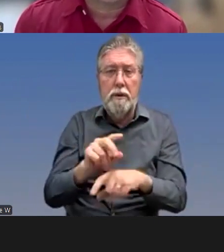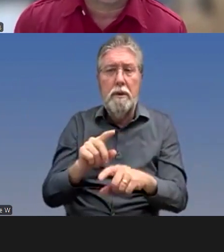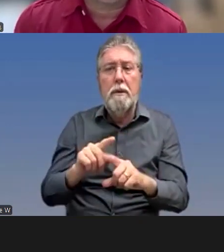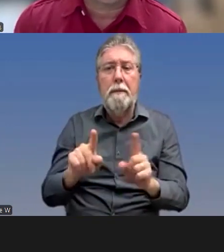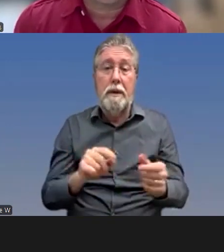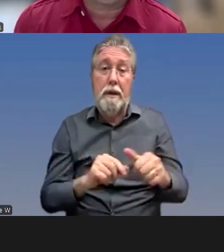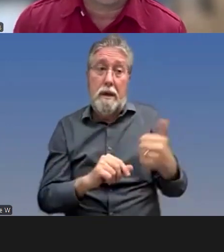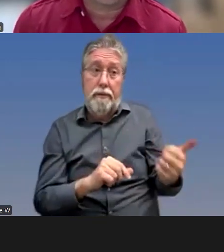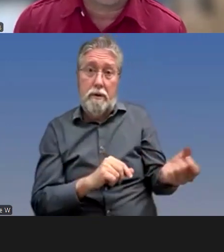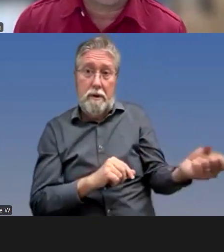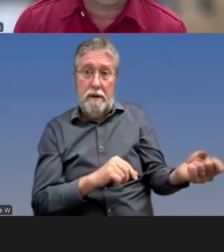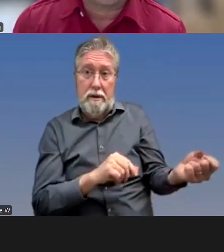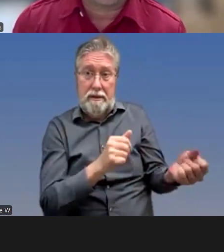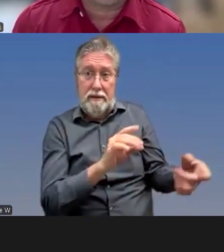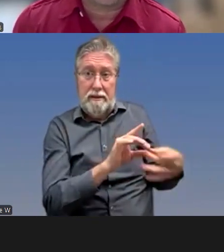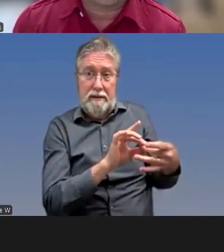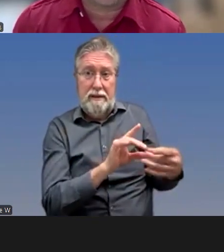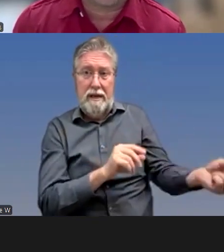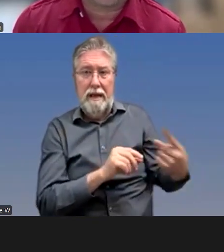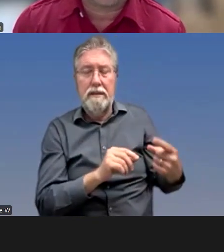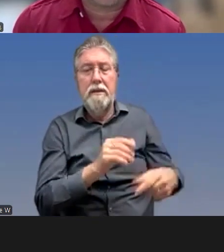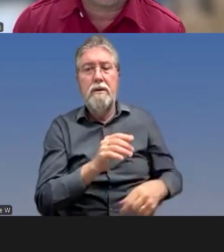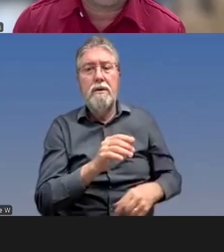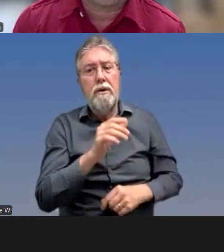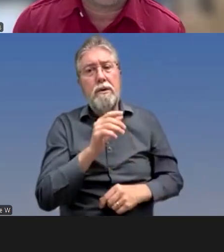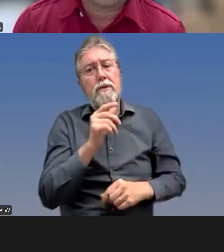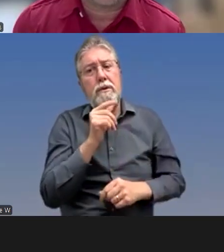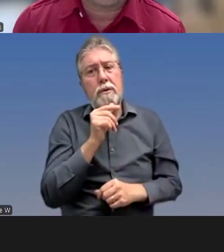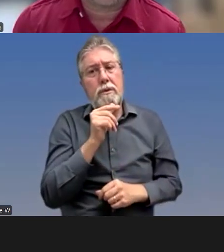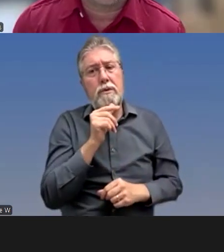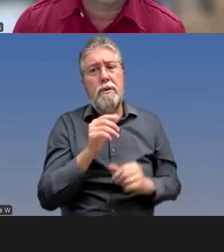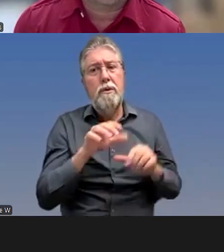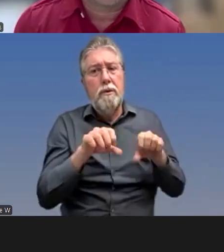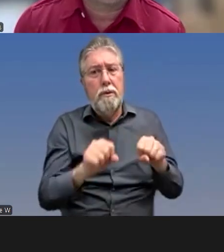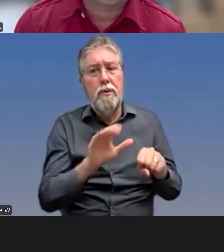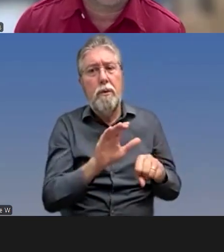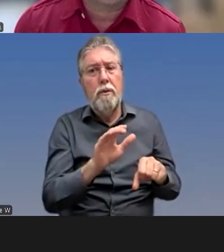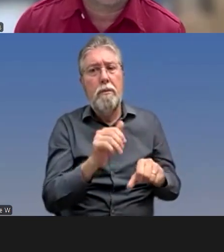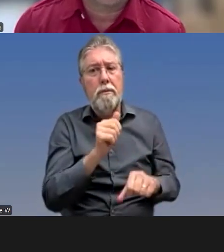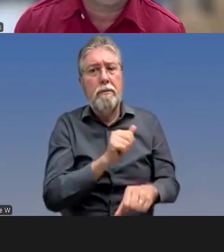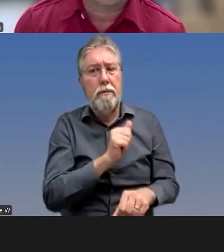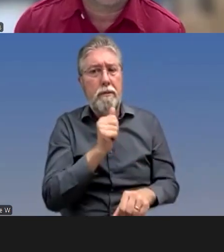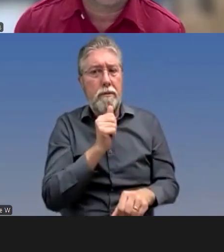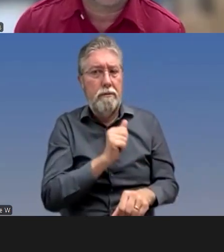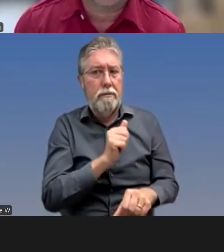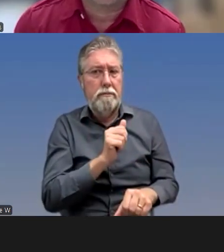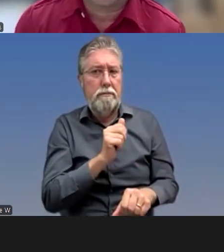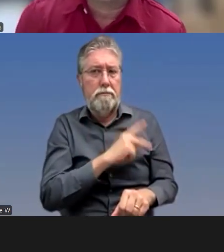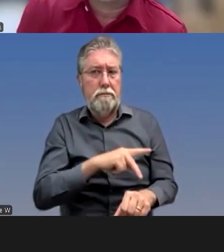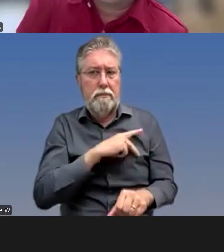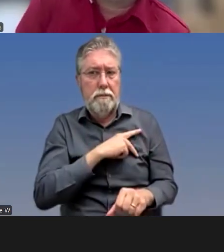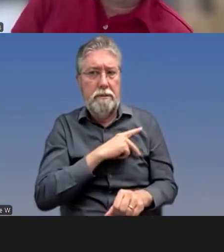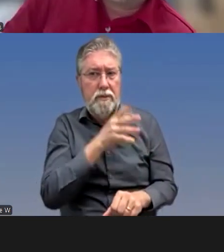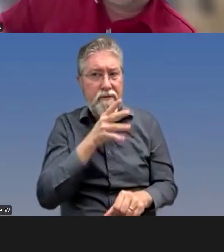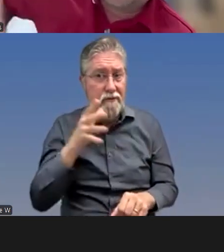also asked if private farm owners can be part of this and what is the process with that.